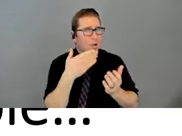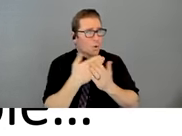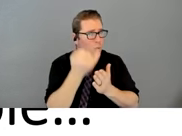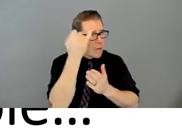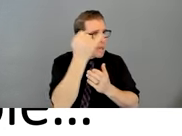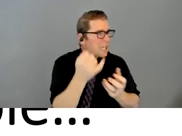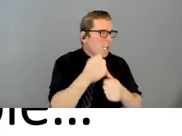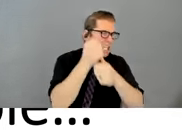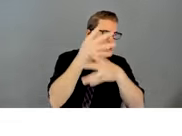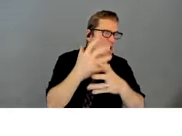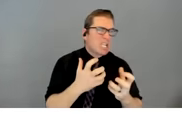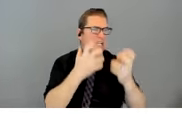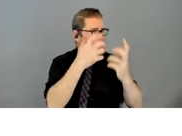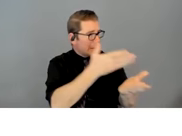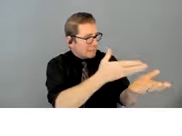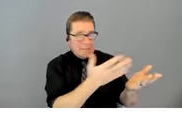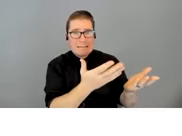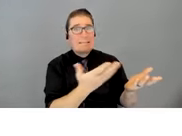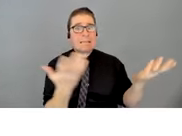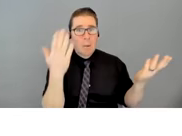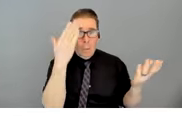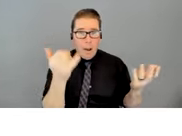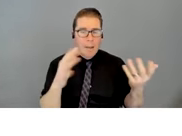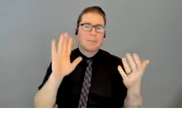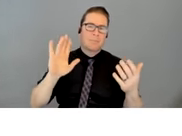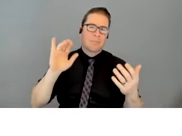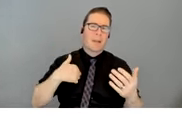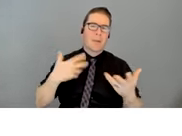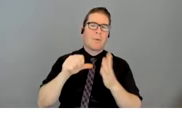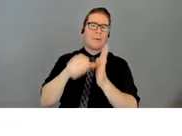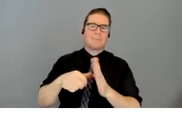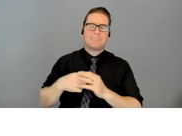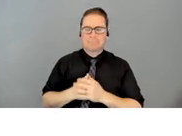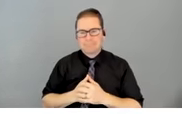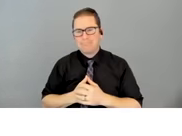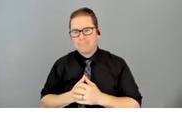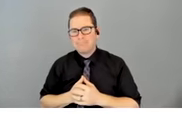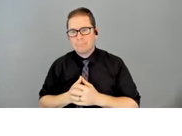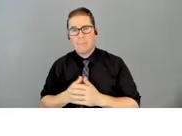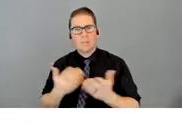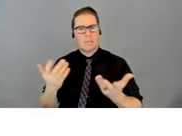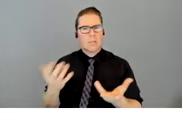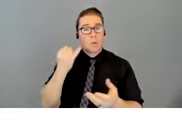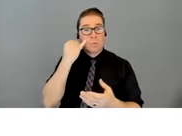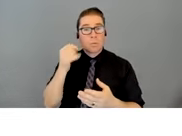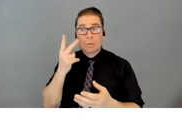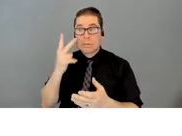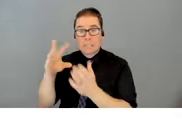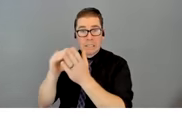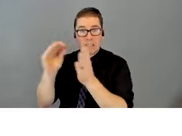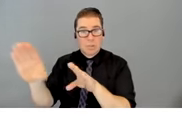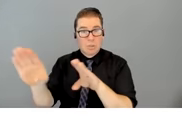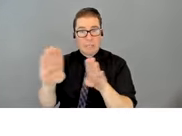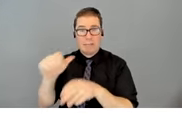just wanted to point those out. We do have a process for reporting student behavior.